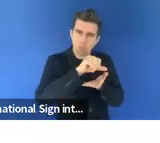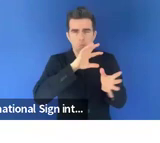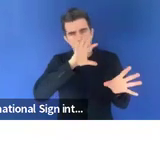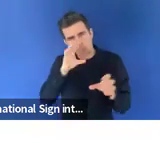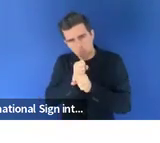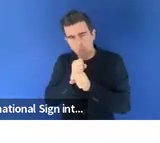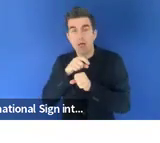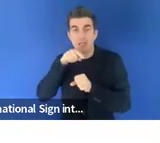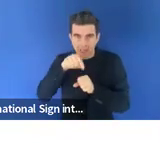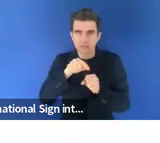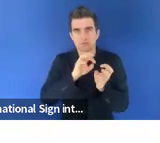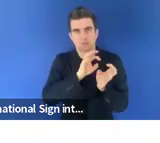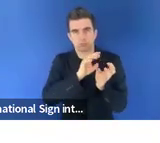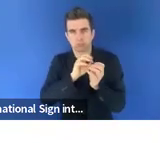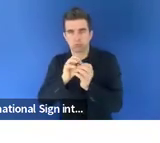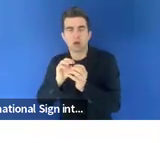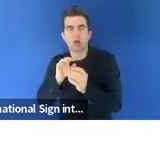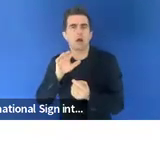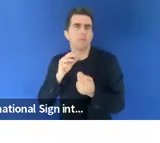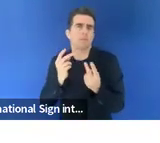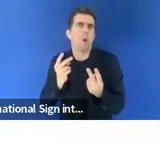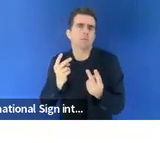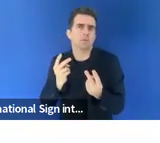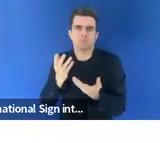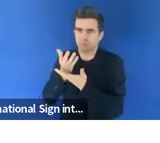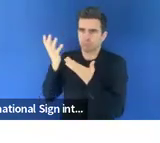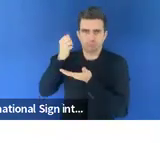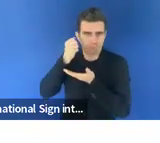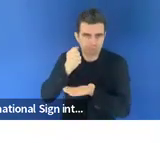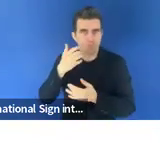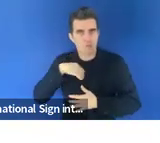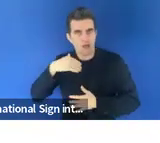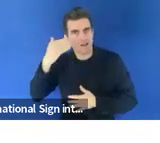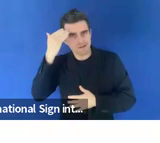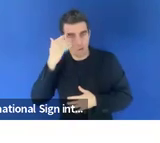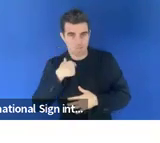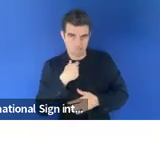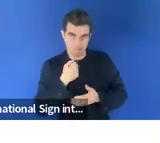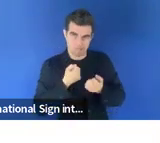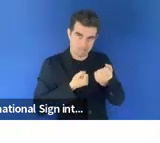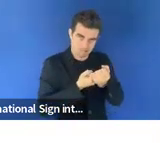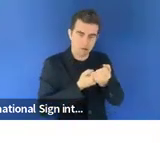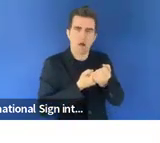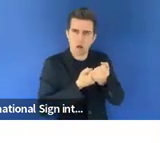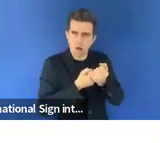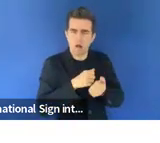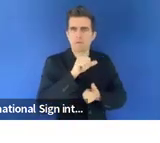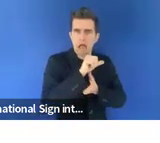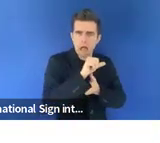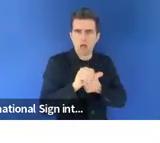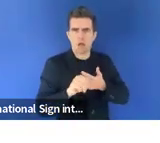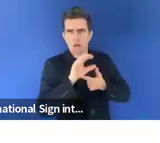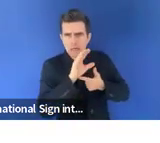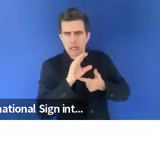with disabilities. This program does something similar, but it costs 15,000. for the same number of persons with disabilities, they're going to maybe be